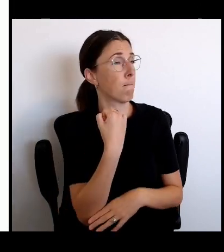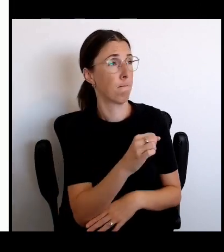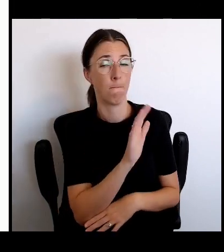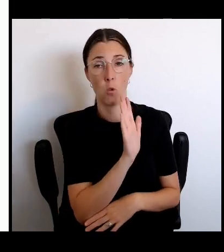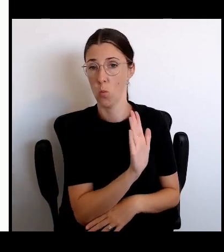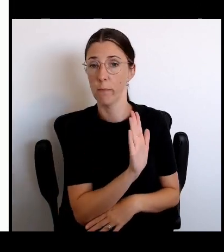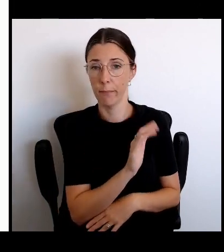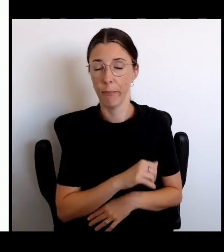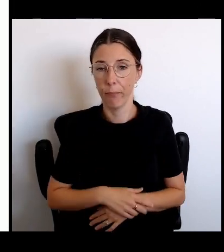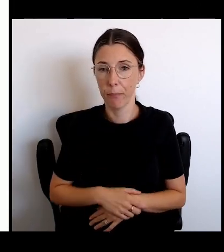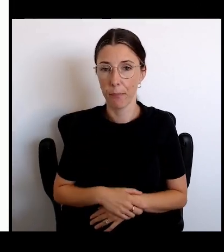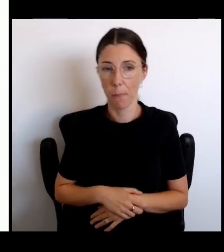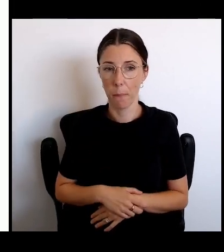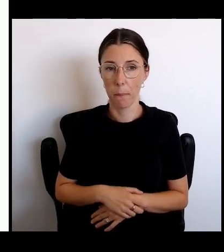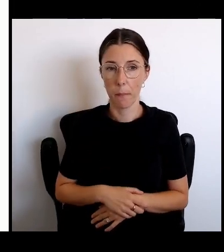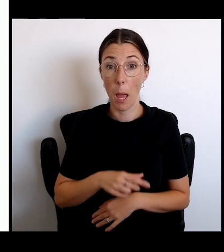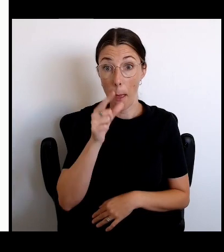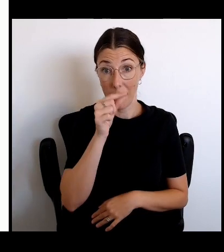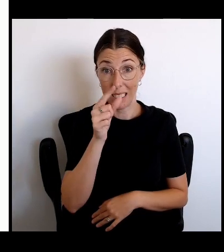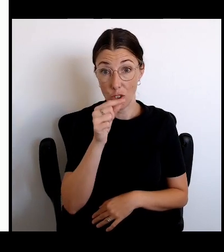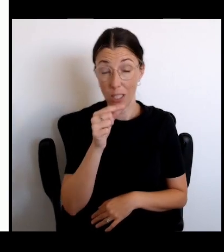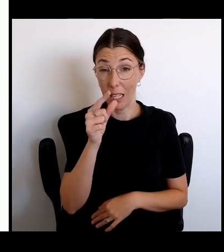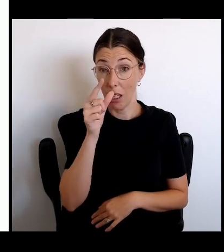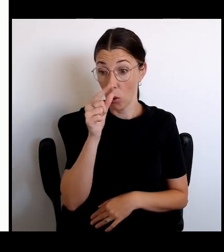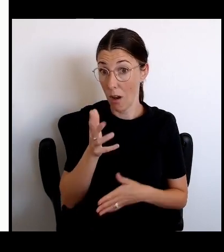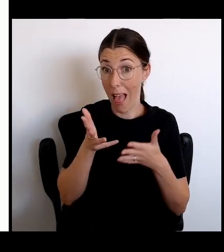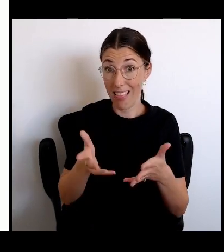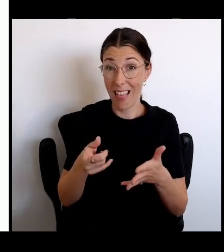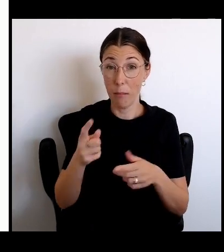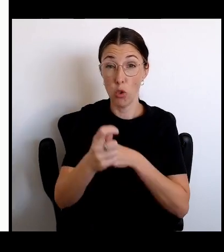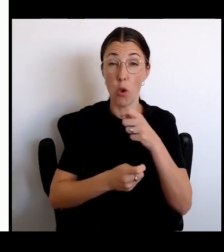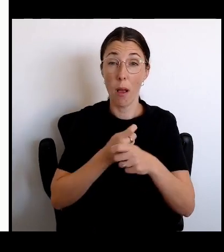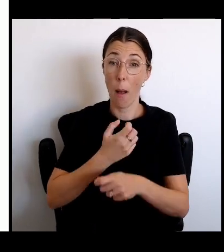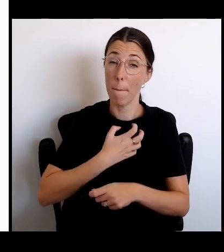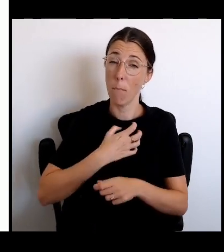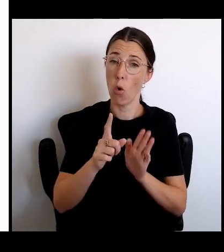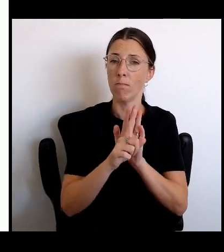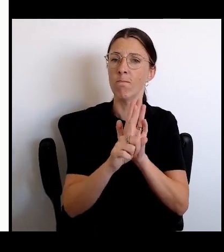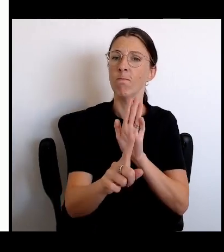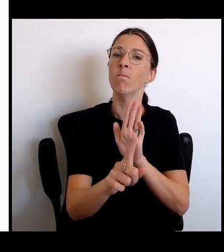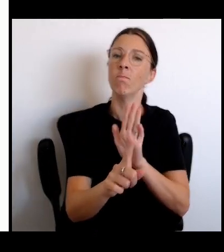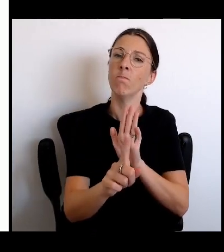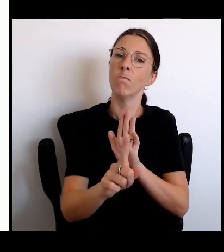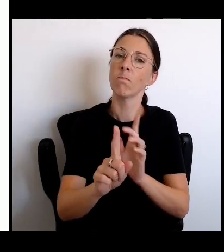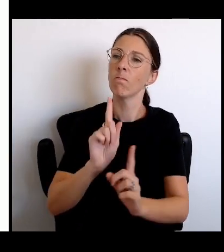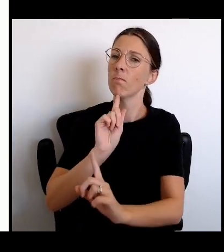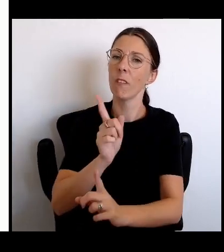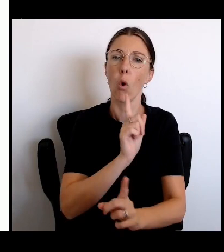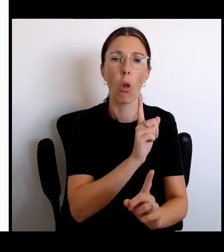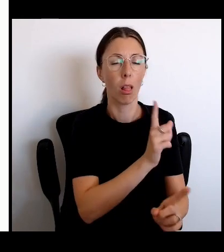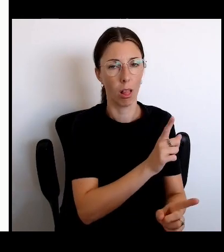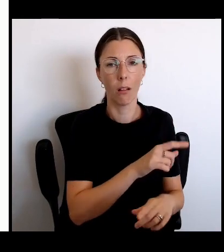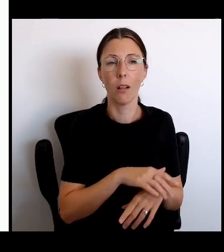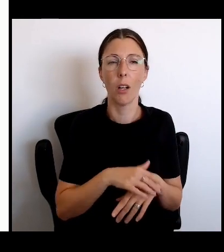potentially could enable them to be, as I said, vocal in terms of talking about dispelling the curiosity about